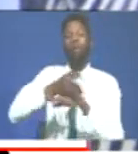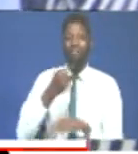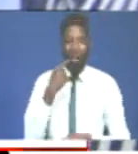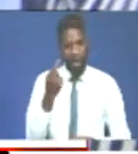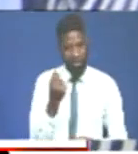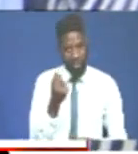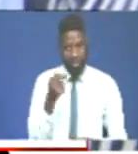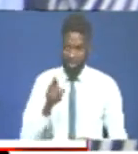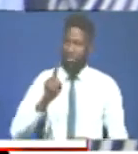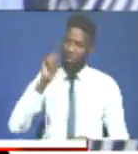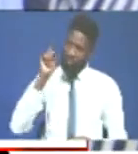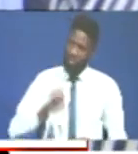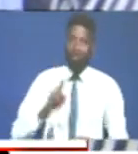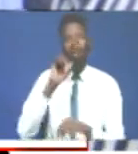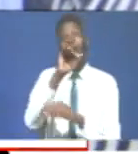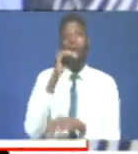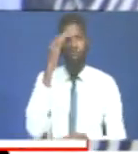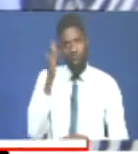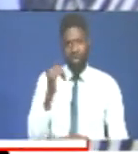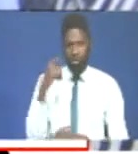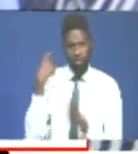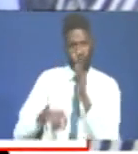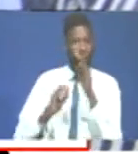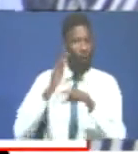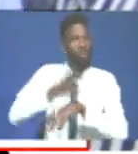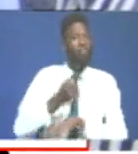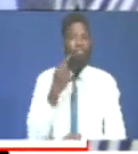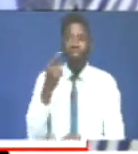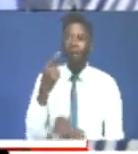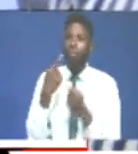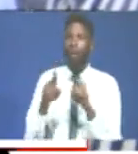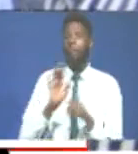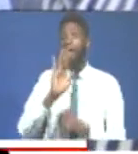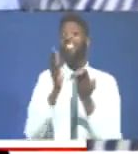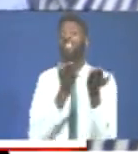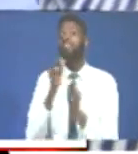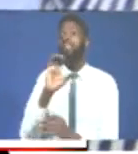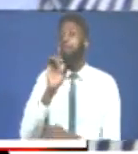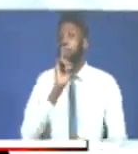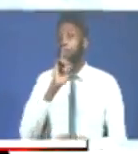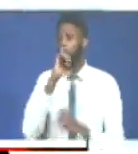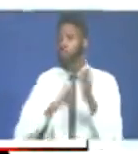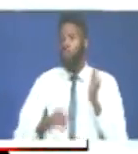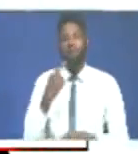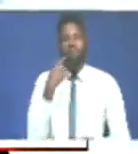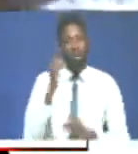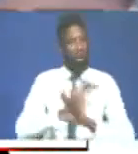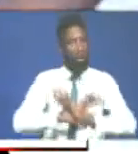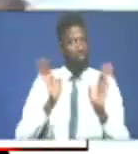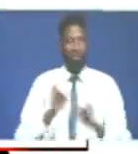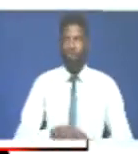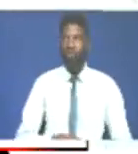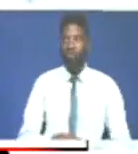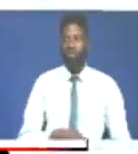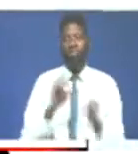should be able to demand and ask, why am I being charged more than 100 shillings? And yet your service charter says it is 100 shillings. Dr. Hussein lauded